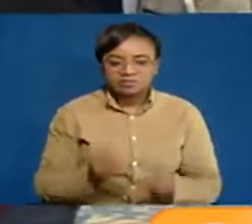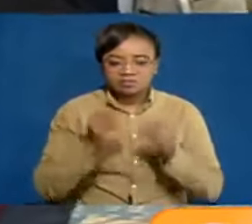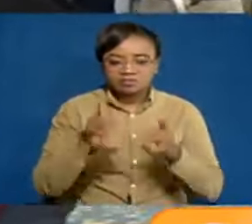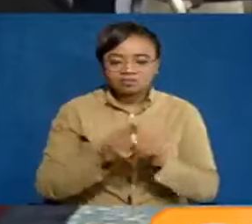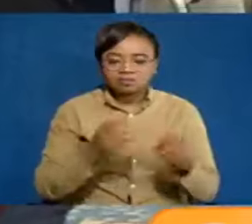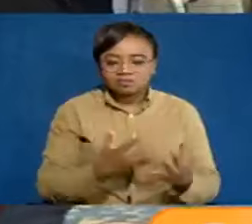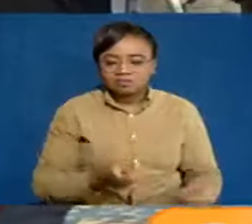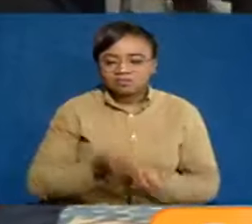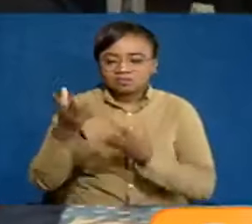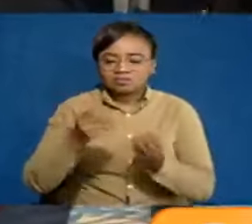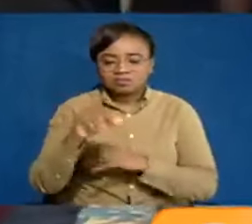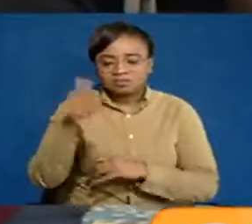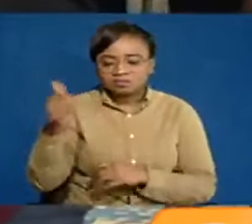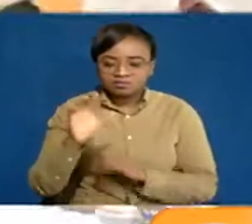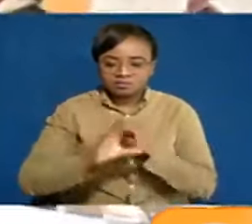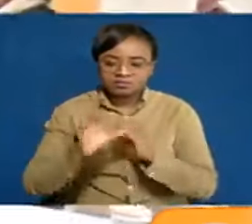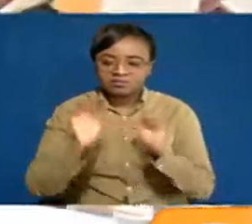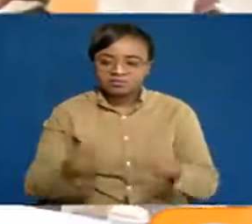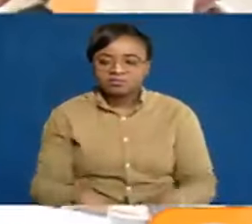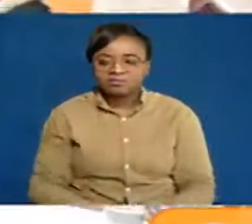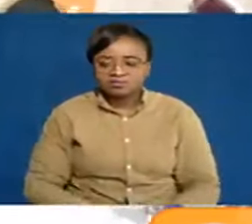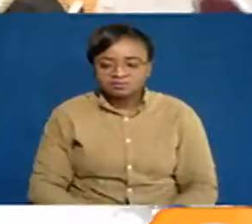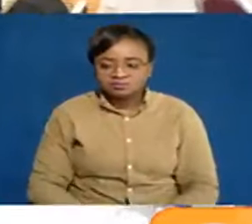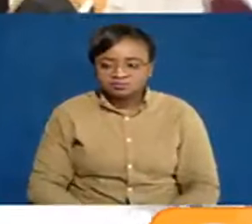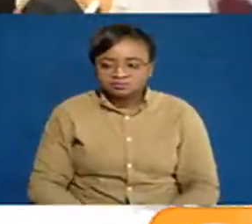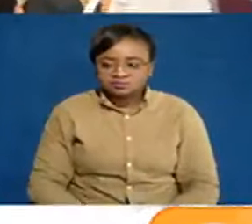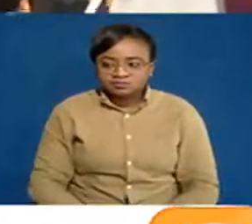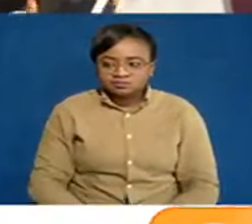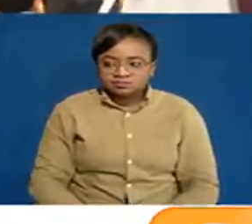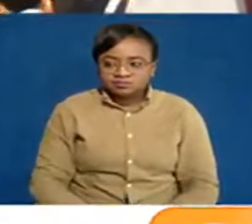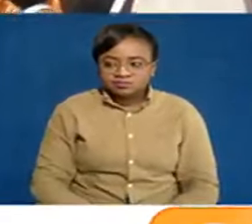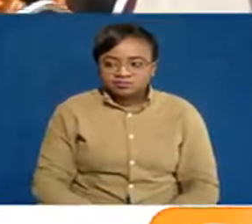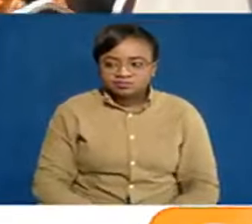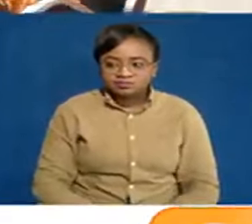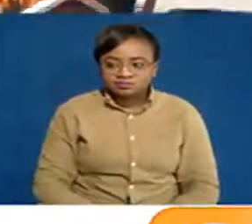opportunities. Take a listen. Chambers provides services.